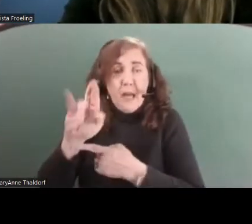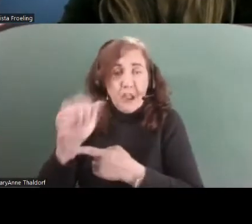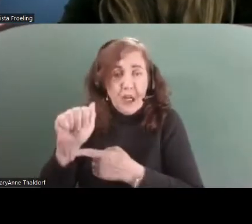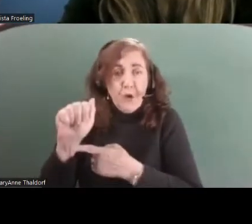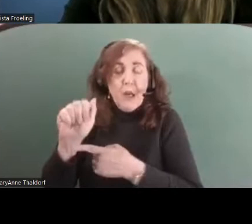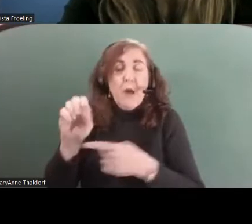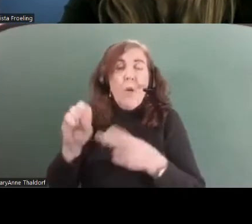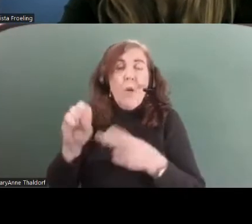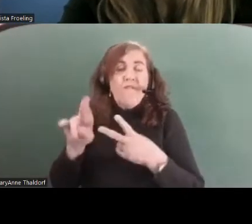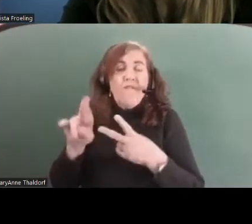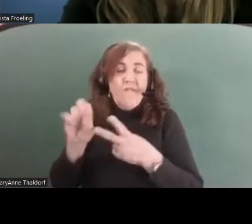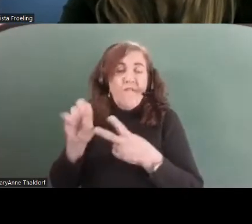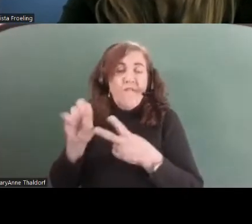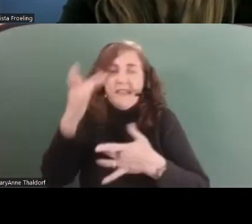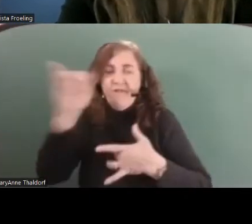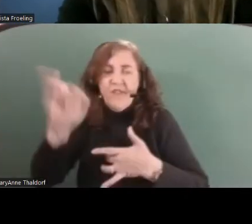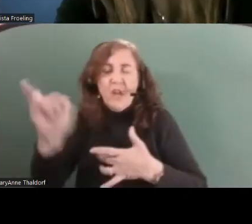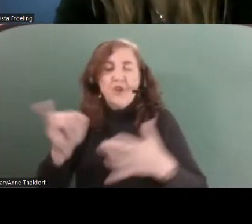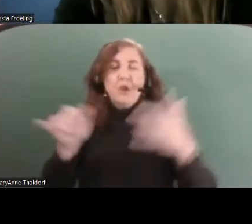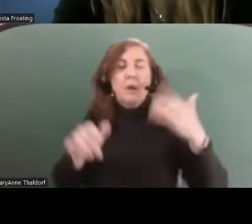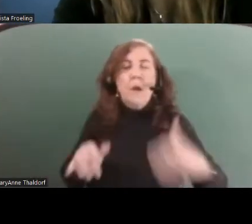severe hearing loss.